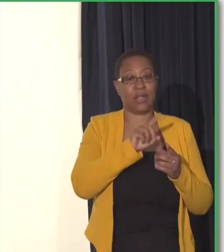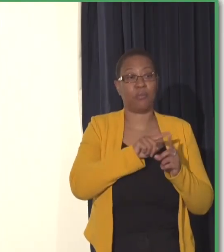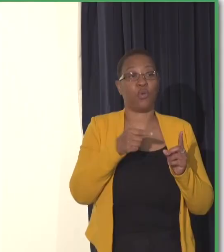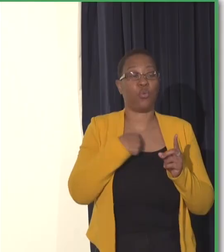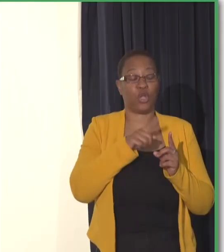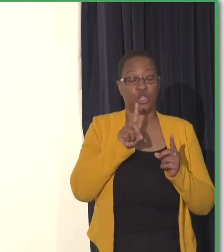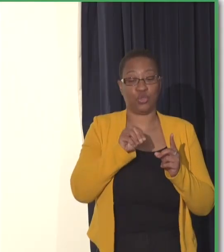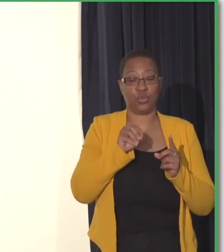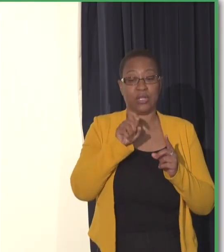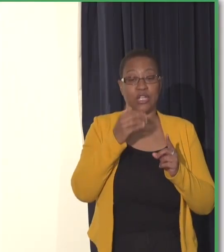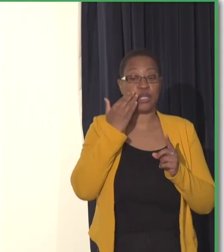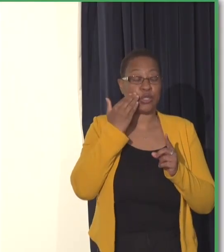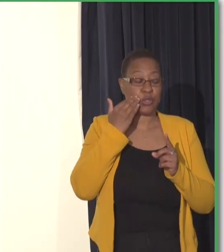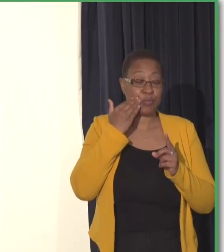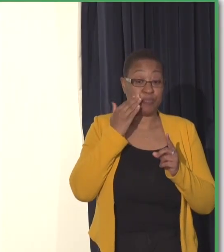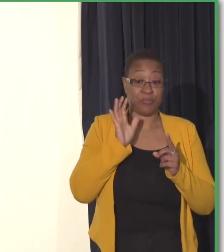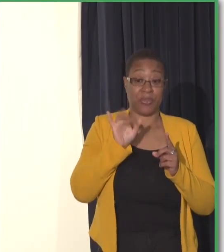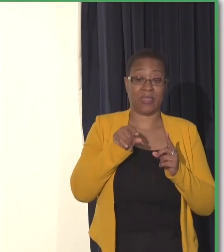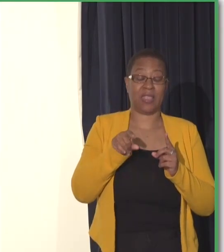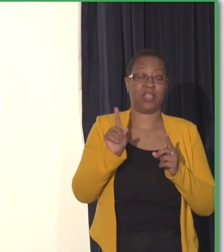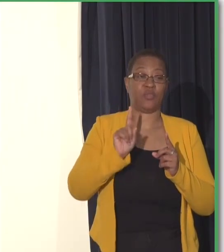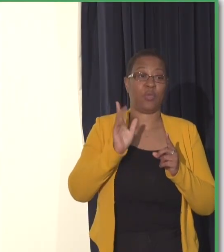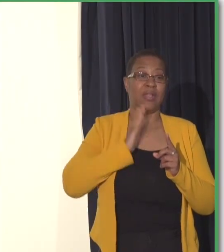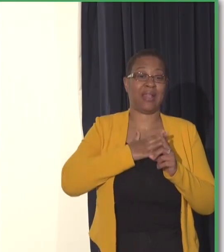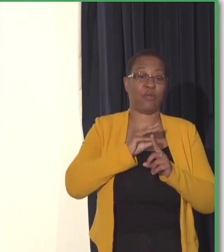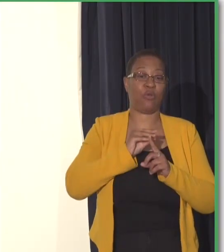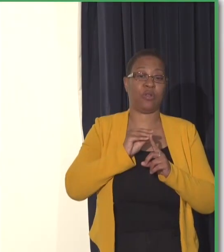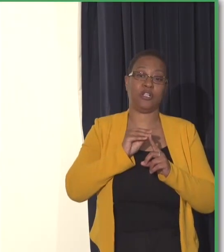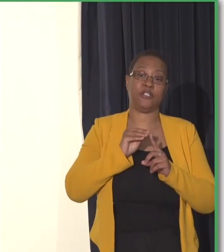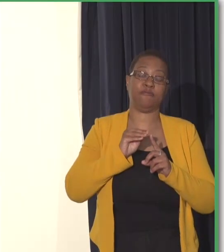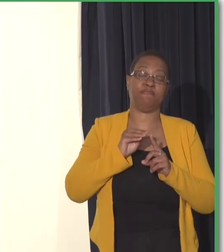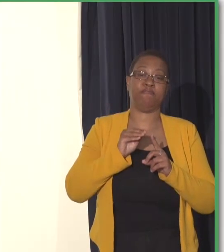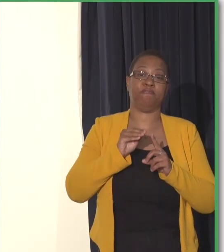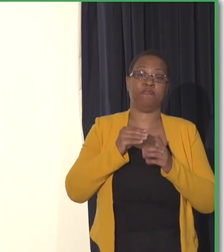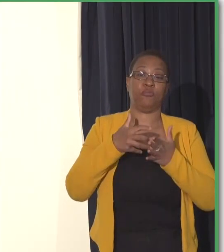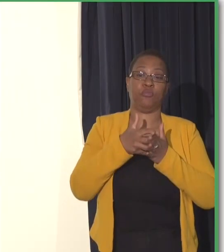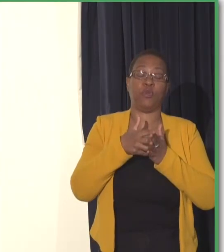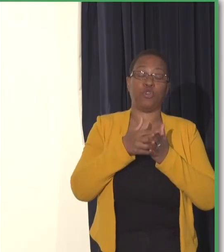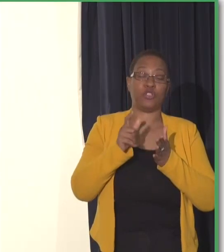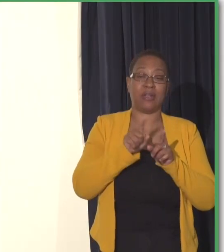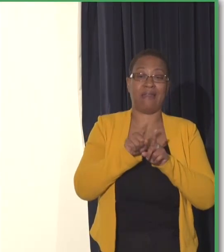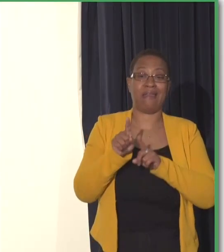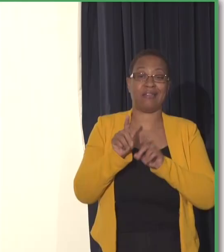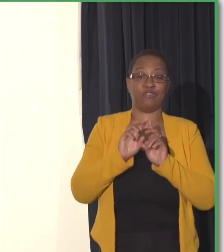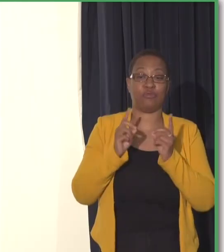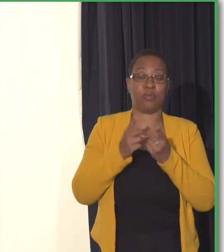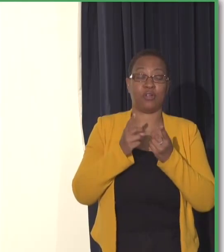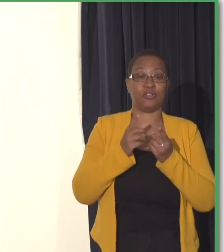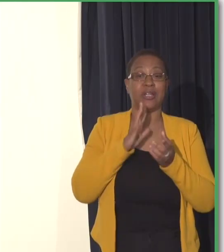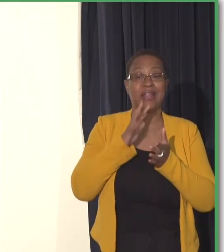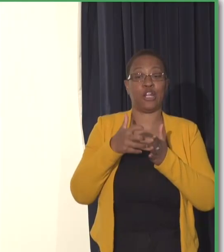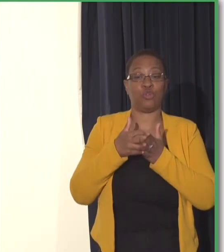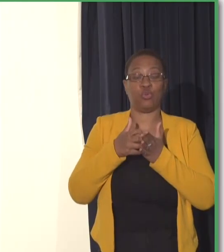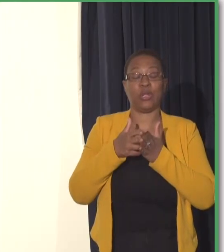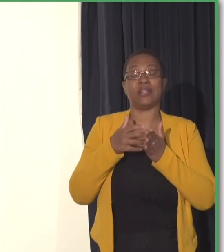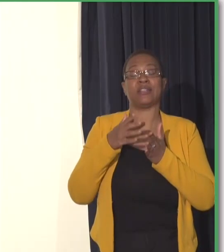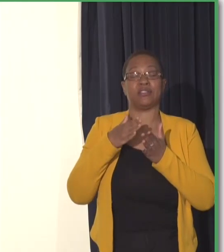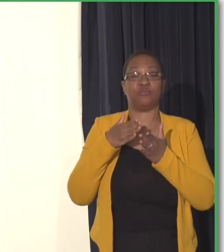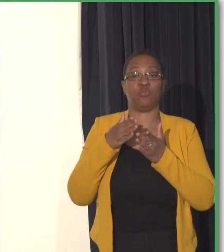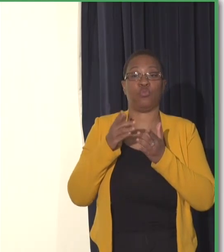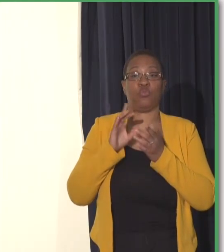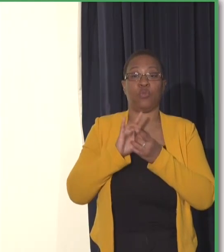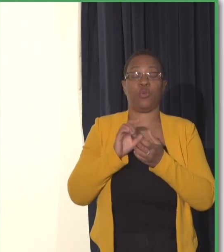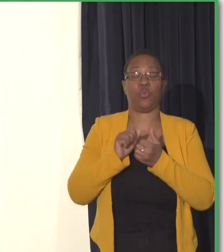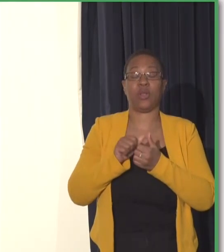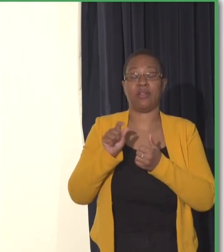to know, because that's where our exposure is as a department and where the exposure of the city of Detroit is from